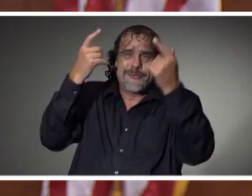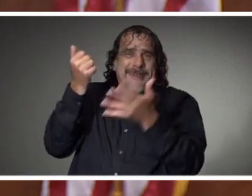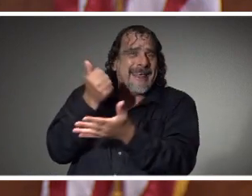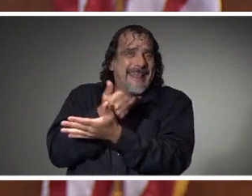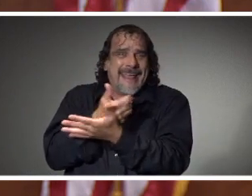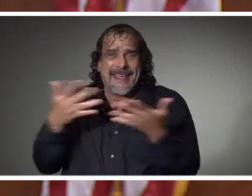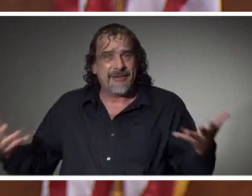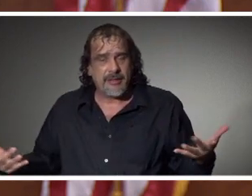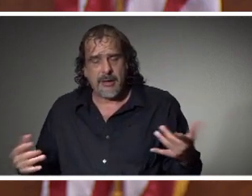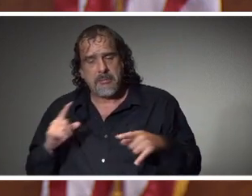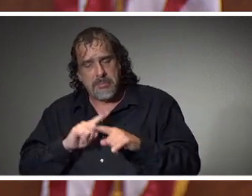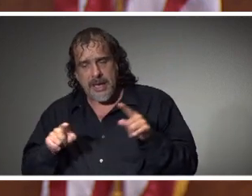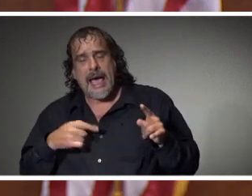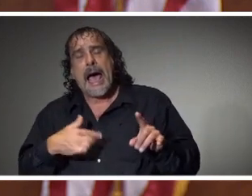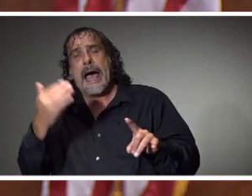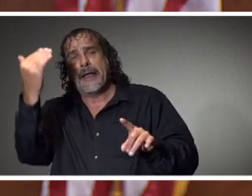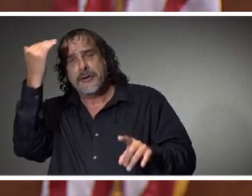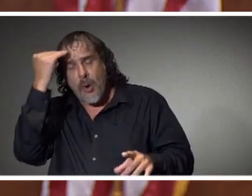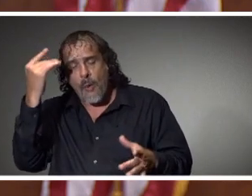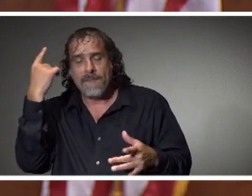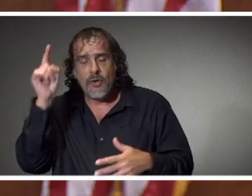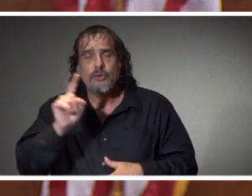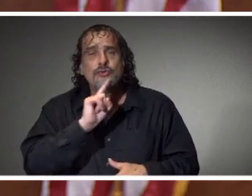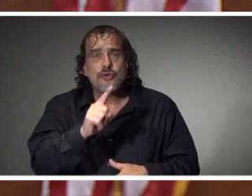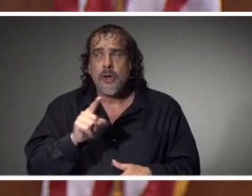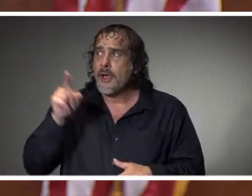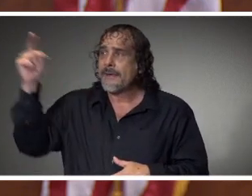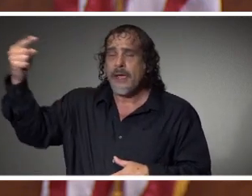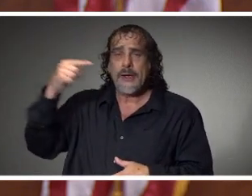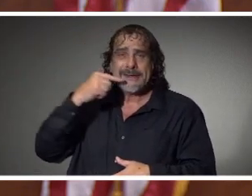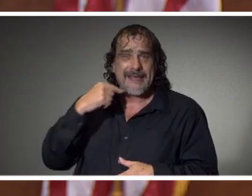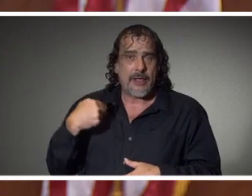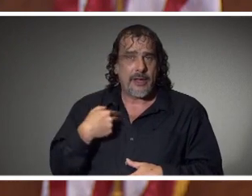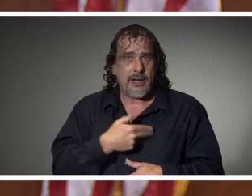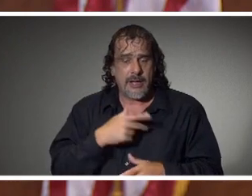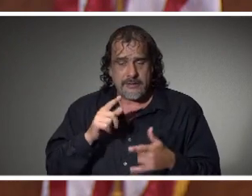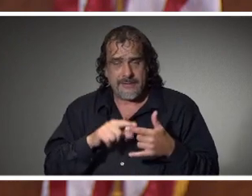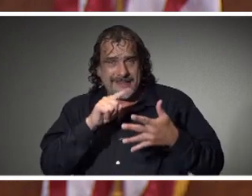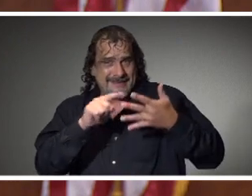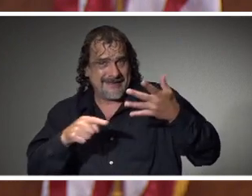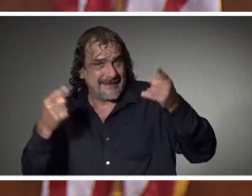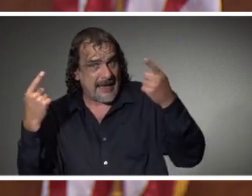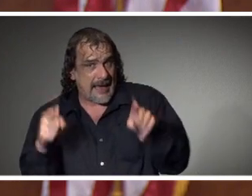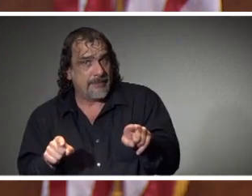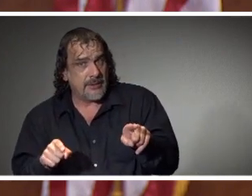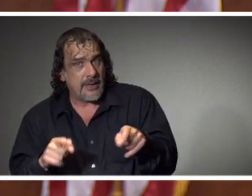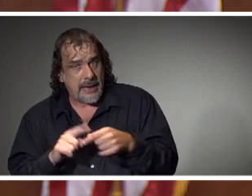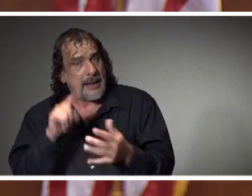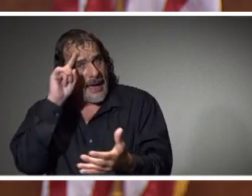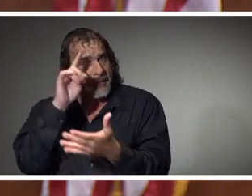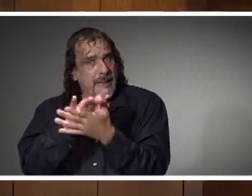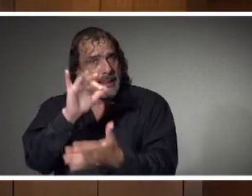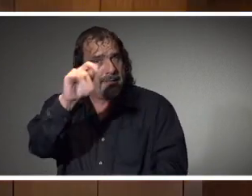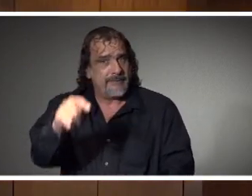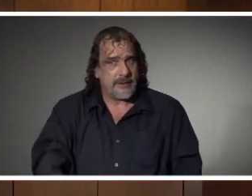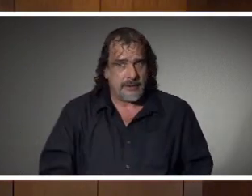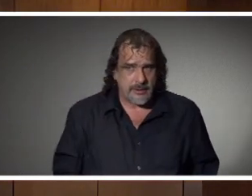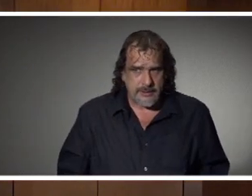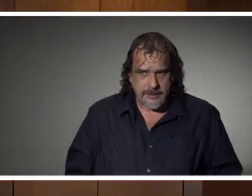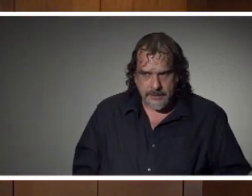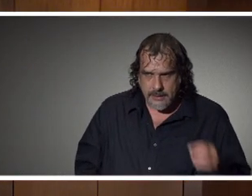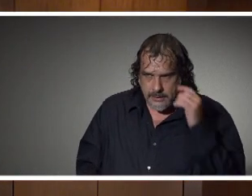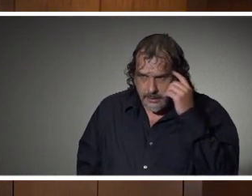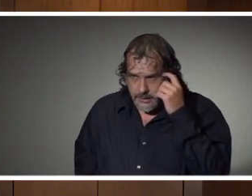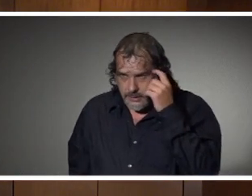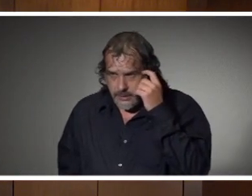but I'm convinced that that is certainly what they're telling us across the board, and I have reason to believe them. Yes, sir. Governor, along